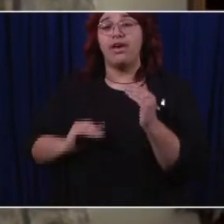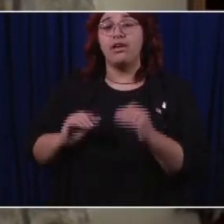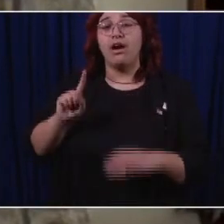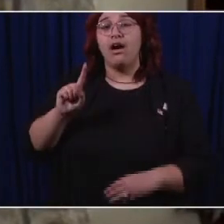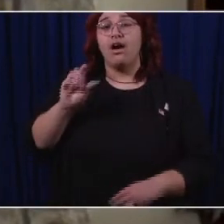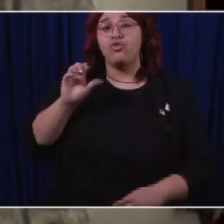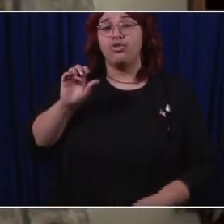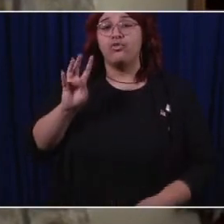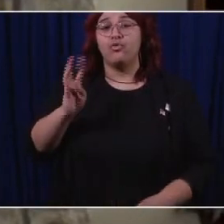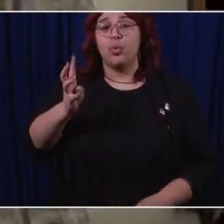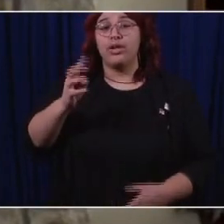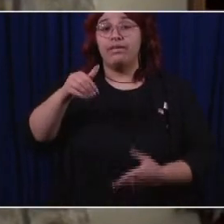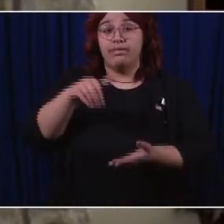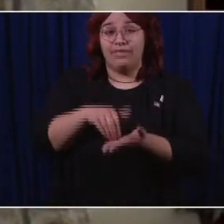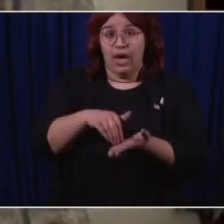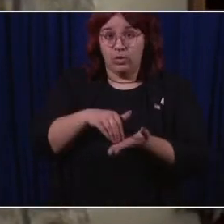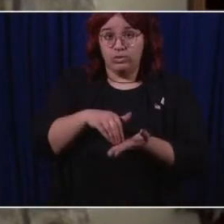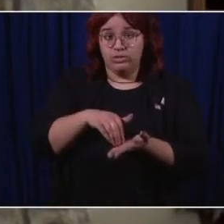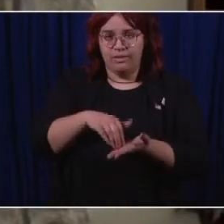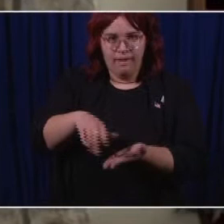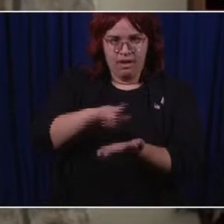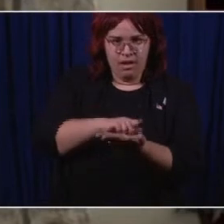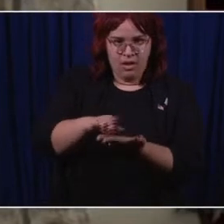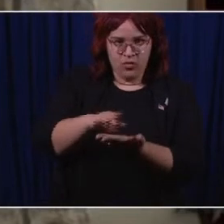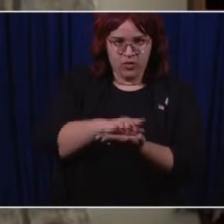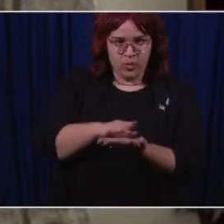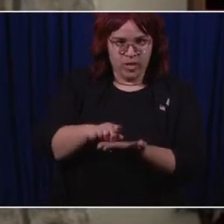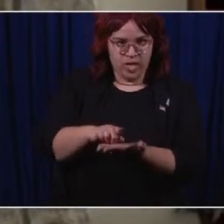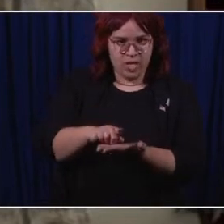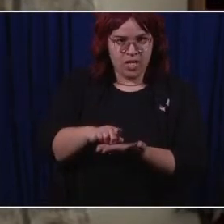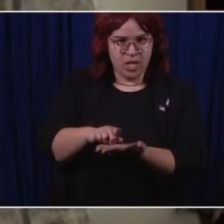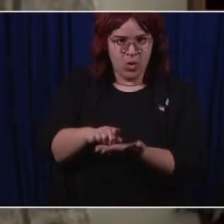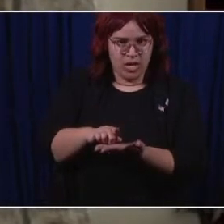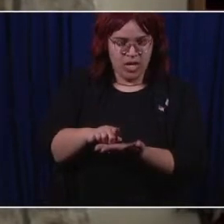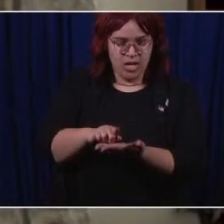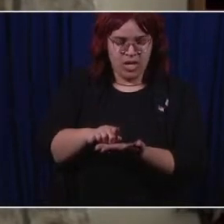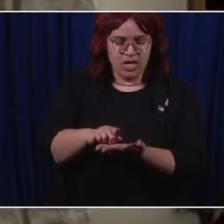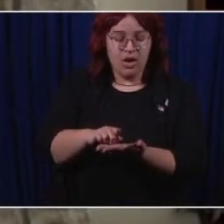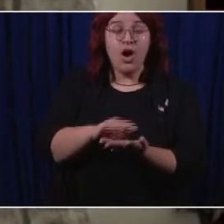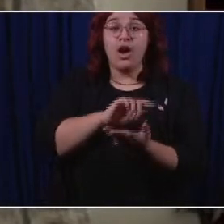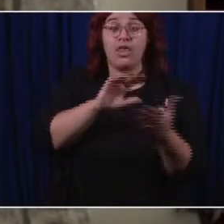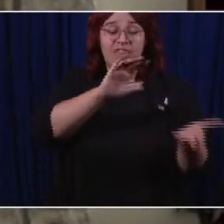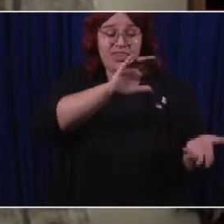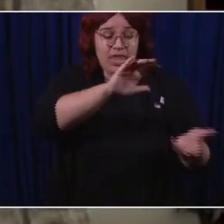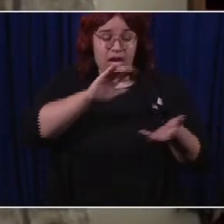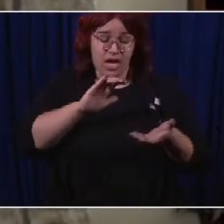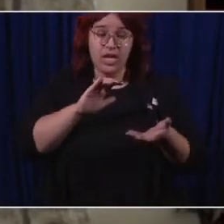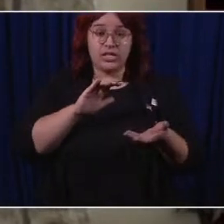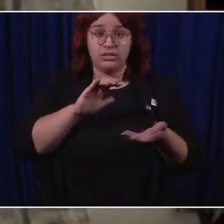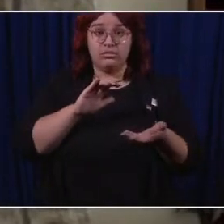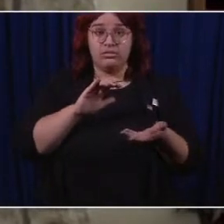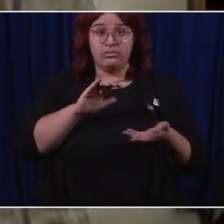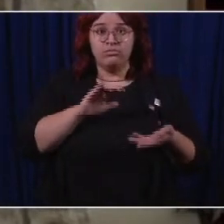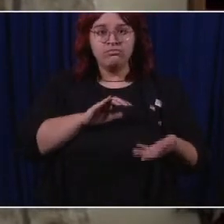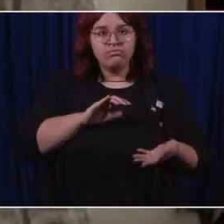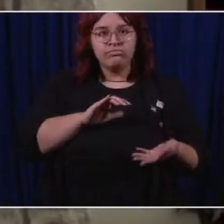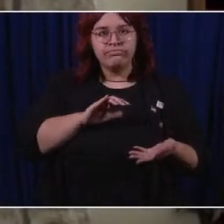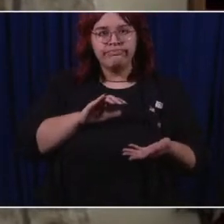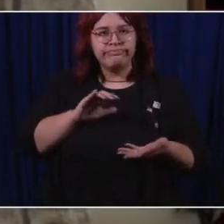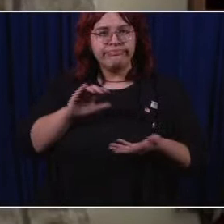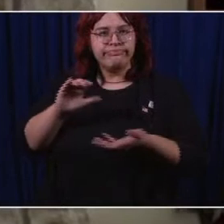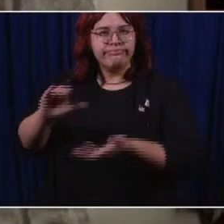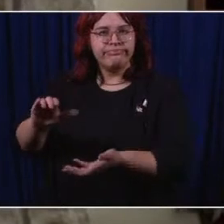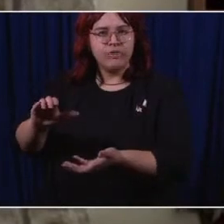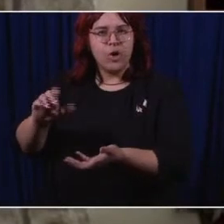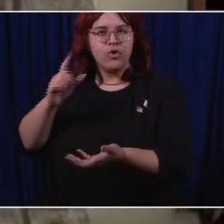vaccine every week. Is that all the same pot going to people who are eligible because of their